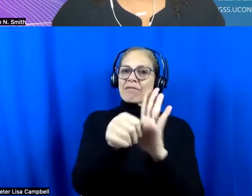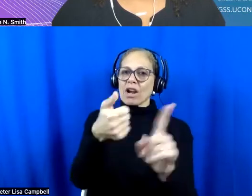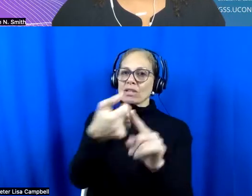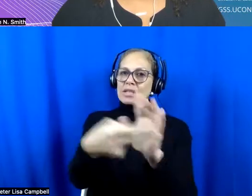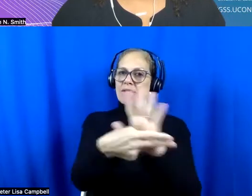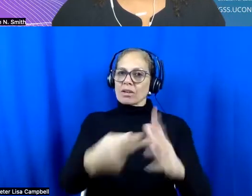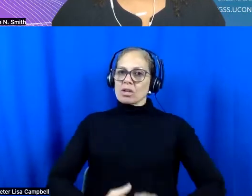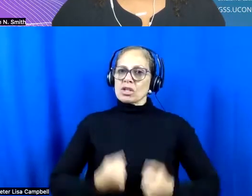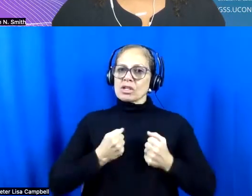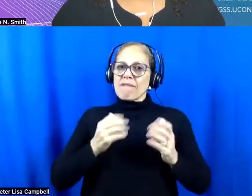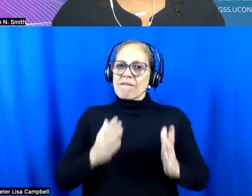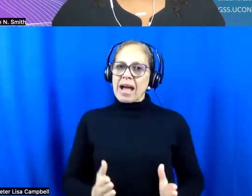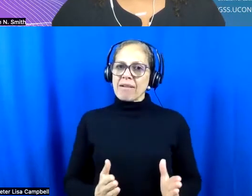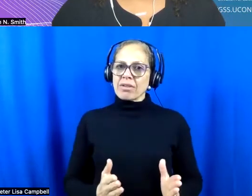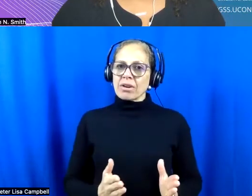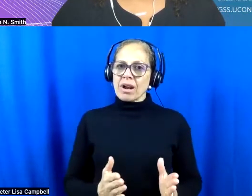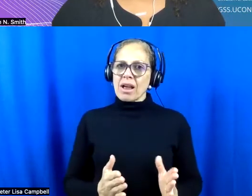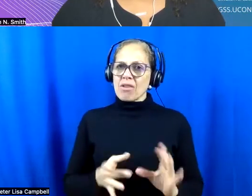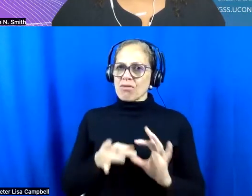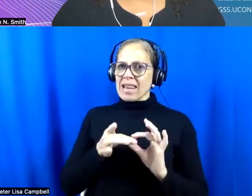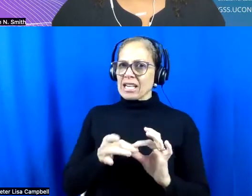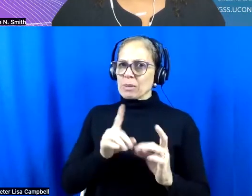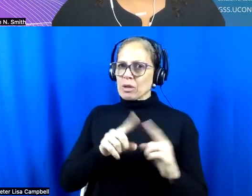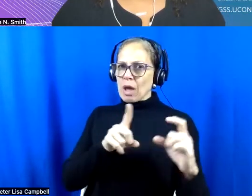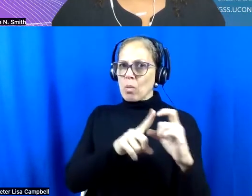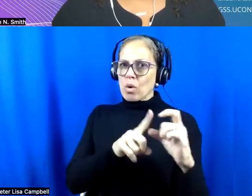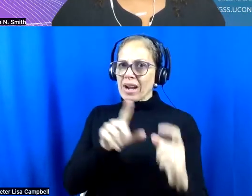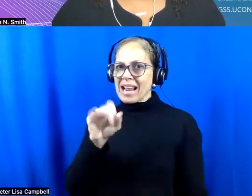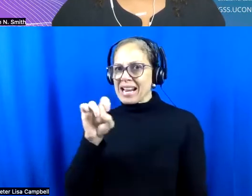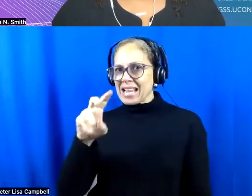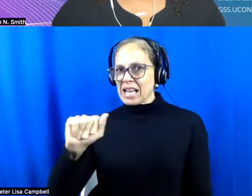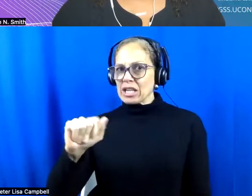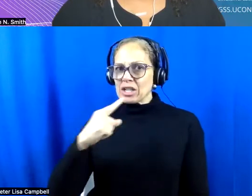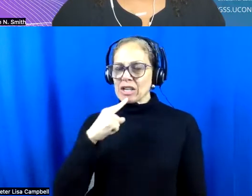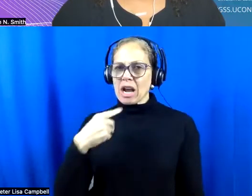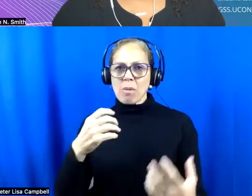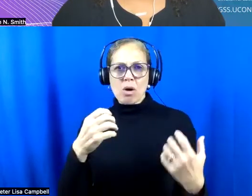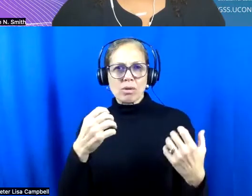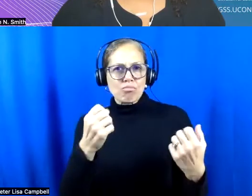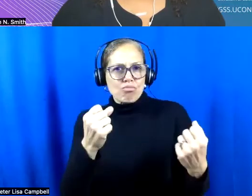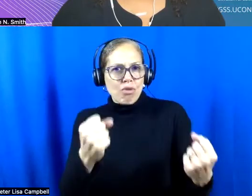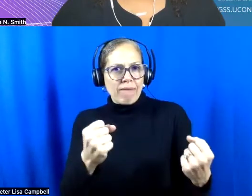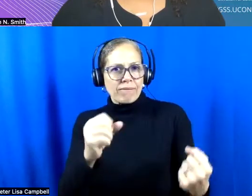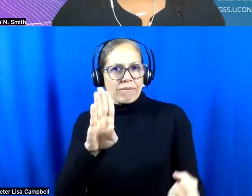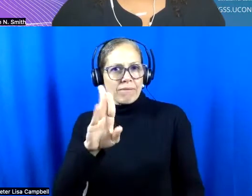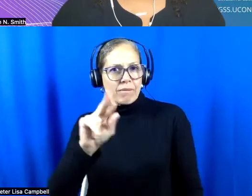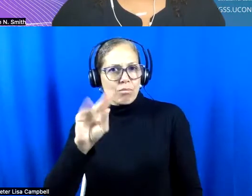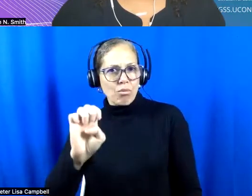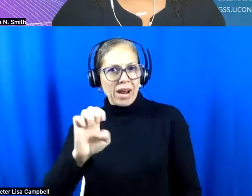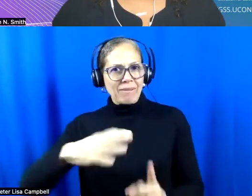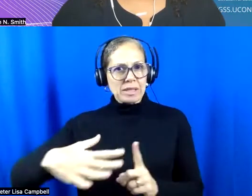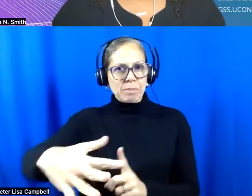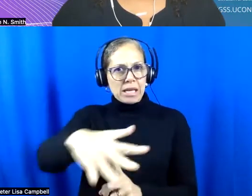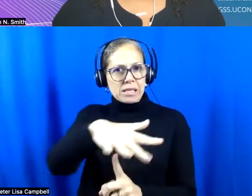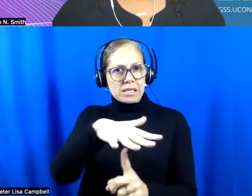your relationship a little bit to the word. And then when you, Aishah, were just talking about brave spaces, I'm thinking about one of the questions that we